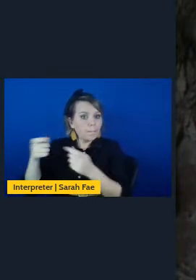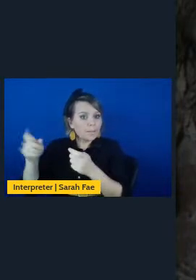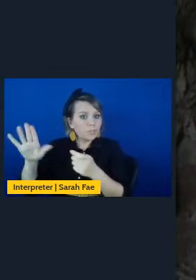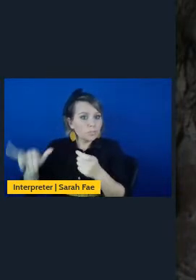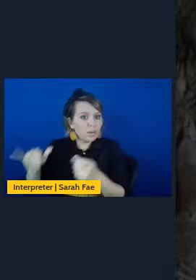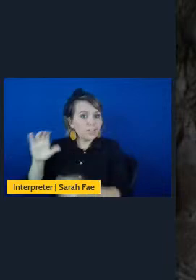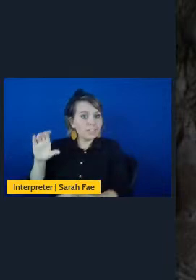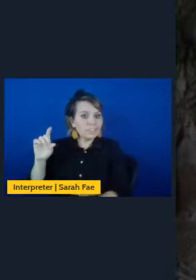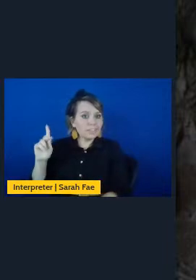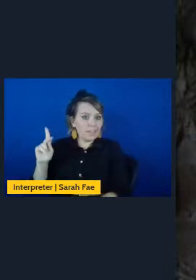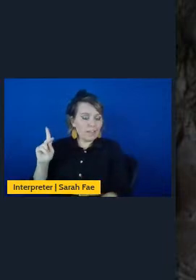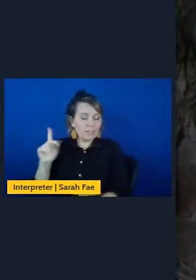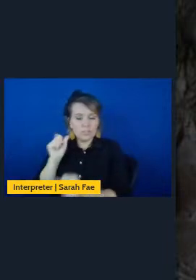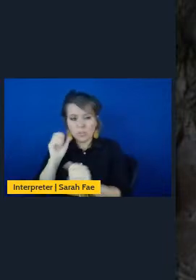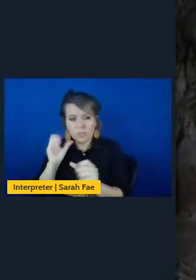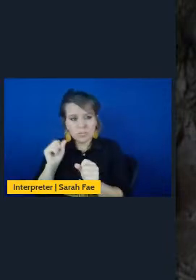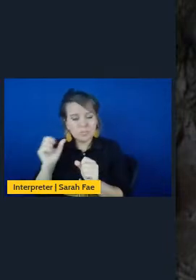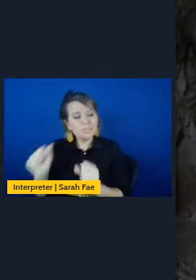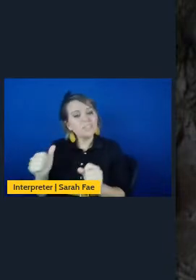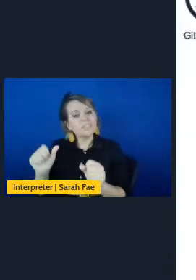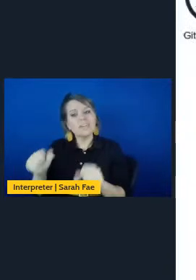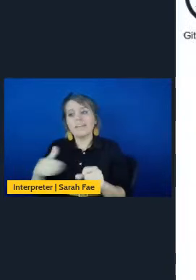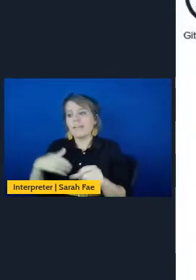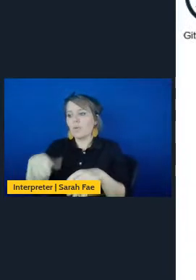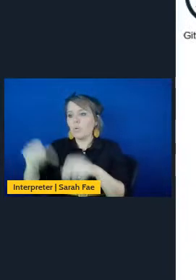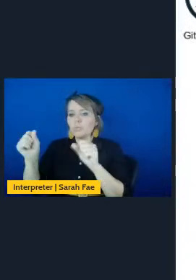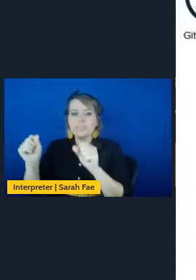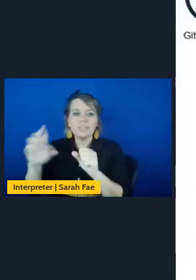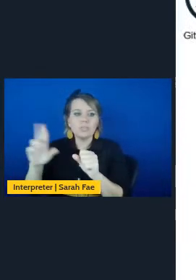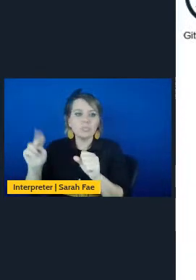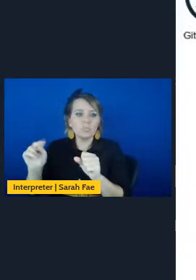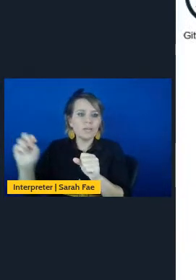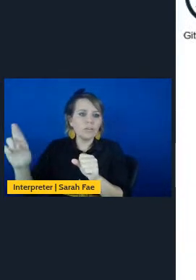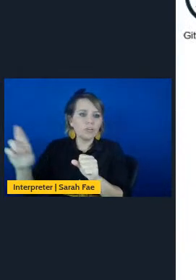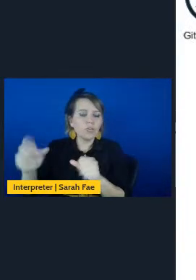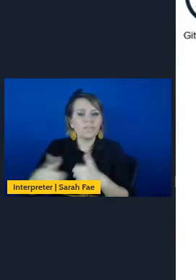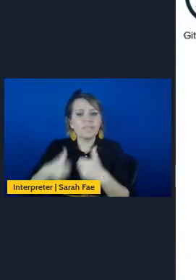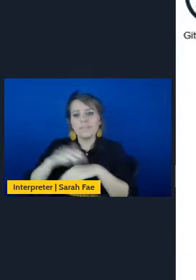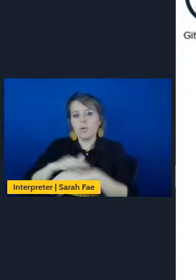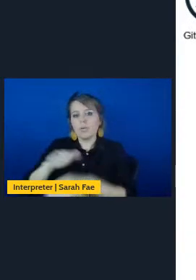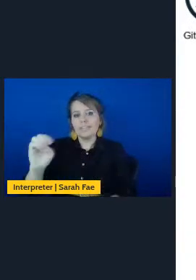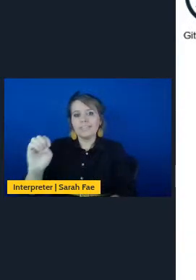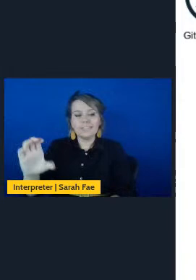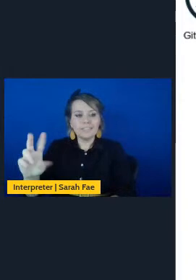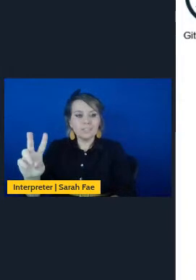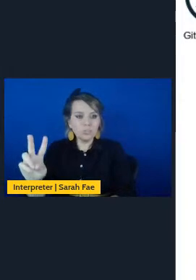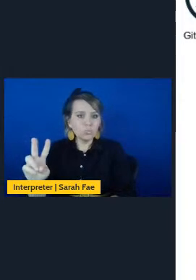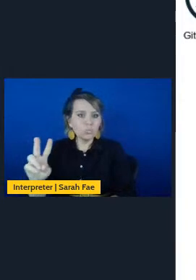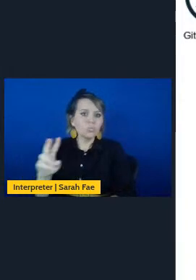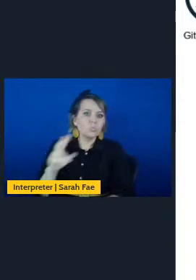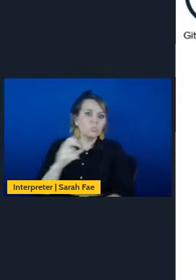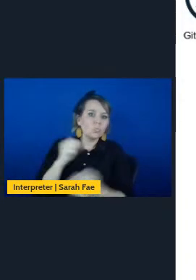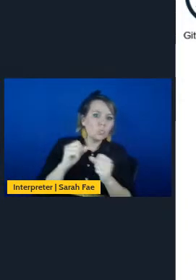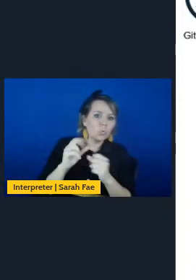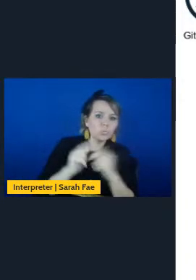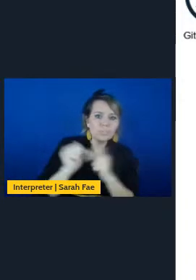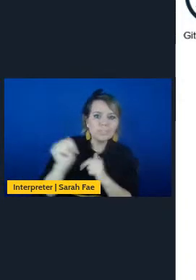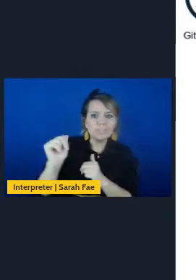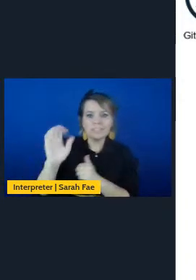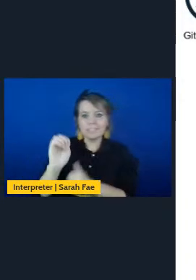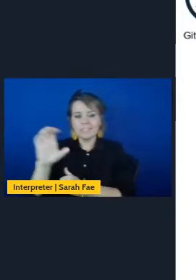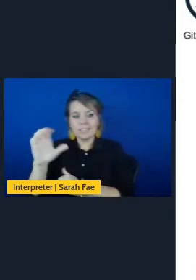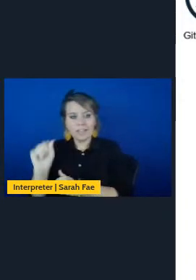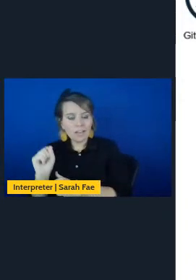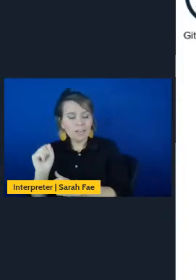awesome. It can have hosted runners that live on EC2, in CodeBuild, in Fargate, in ECS, or